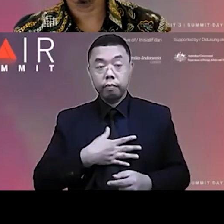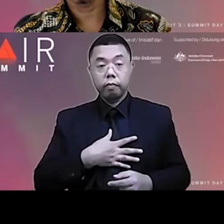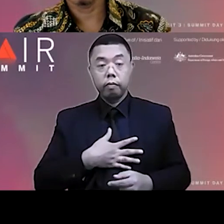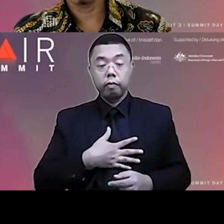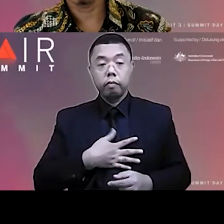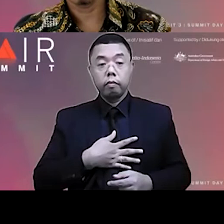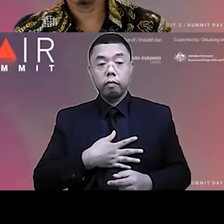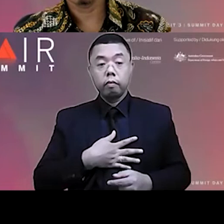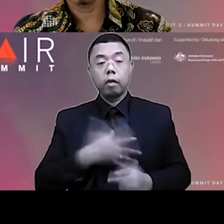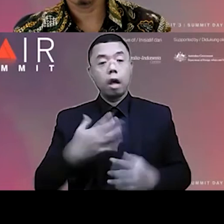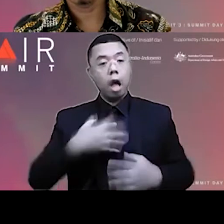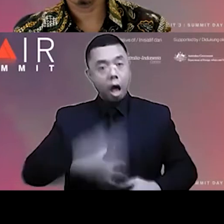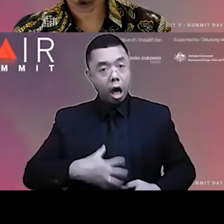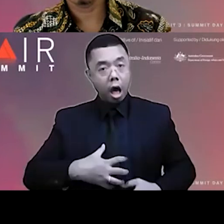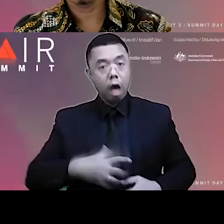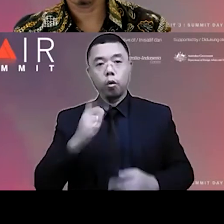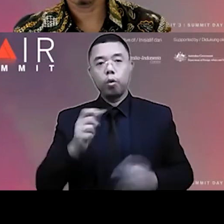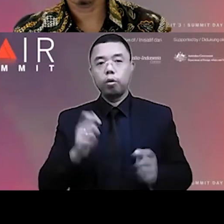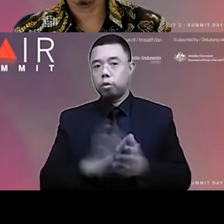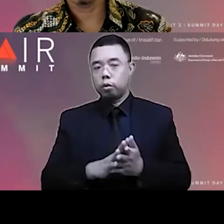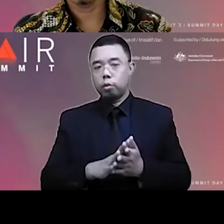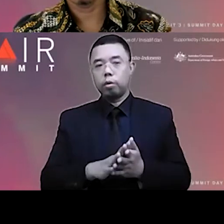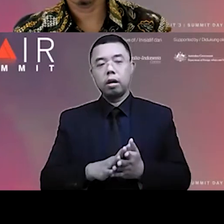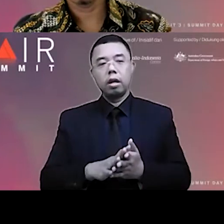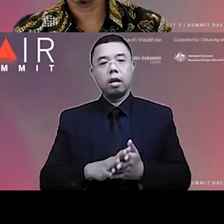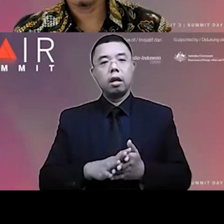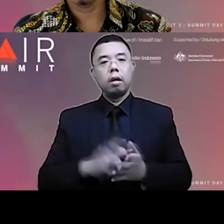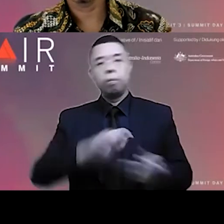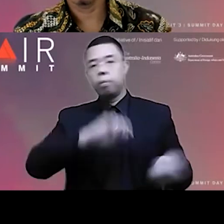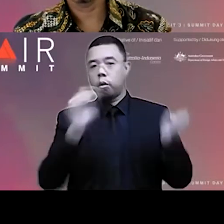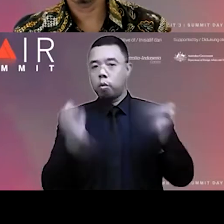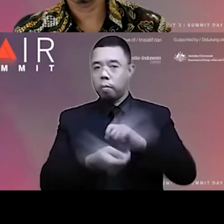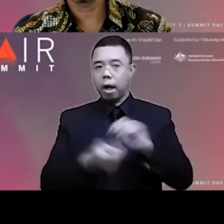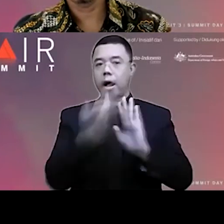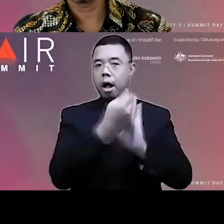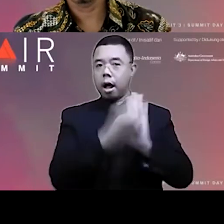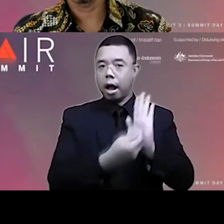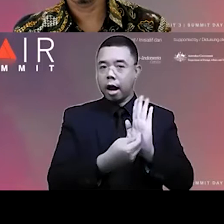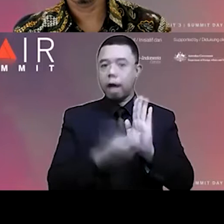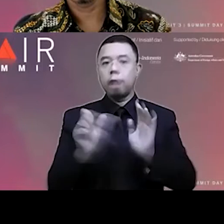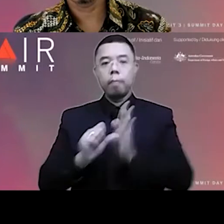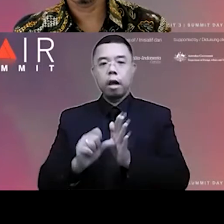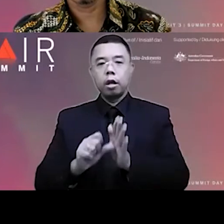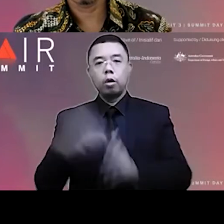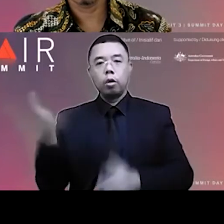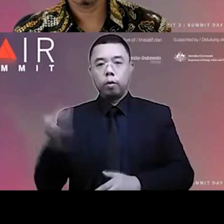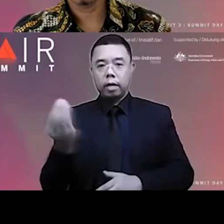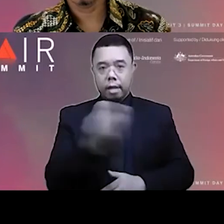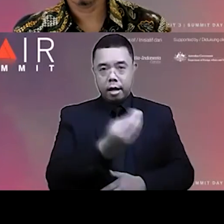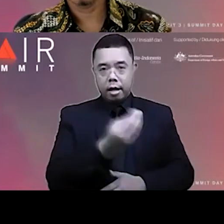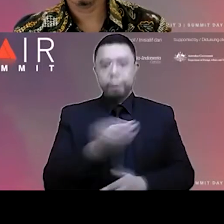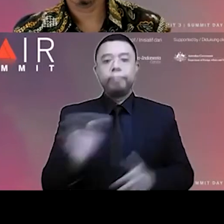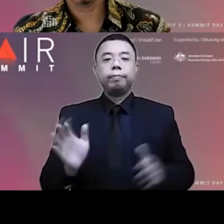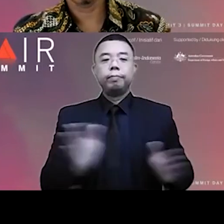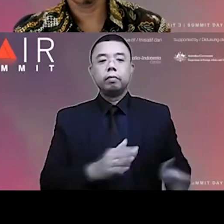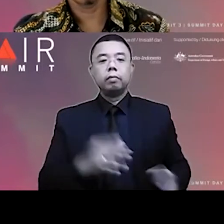the fund to help the tourism sectors. Yeah. Helen, may I add one quick point, Helen?